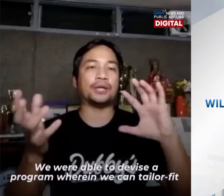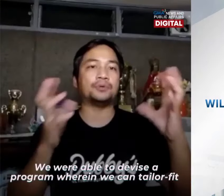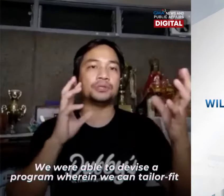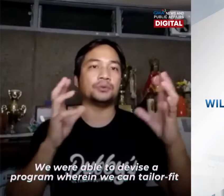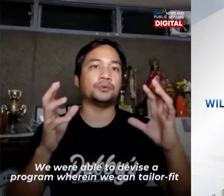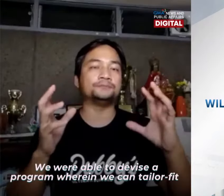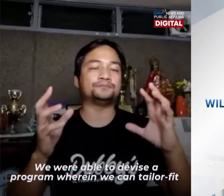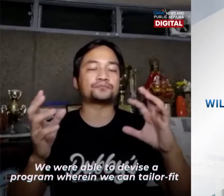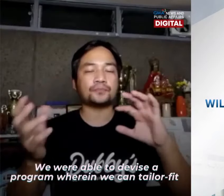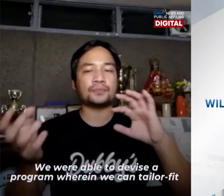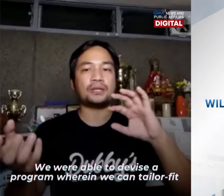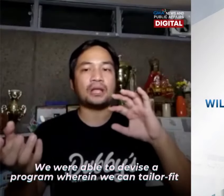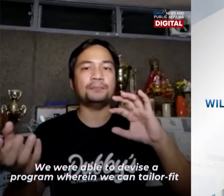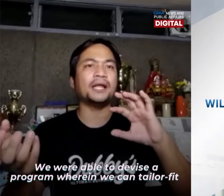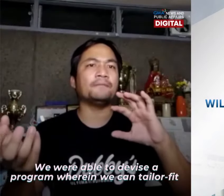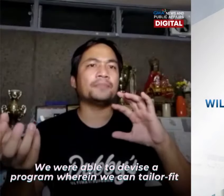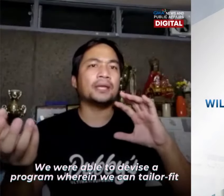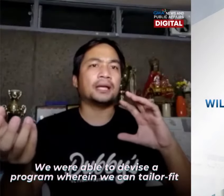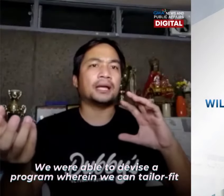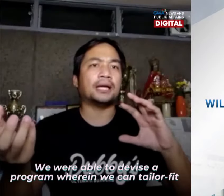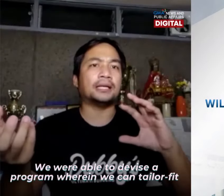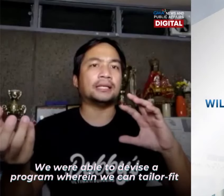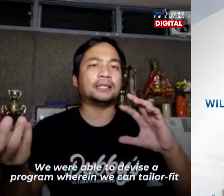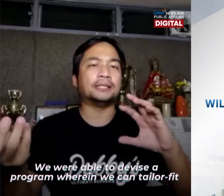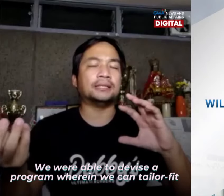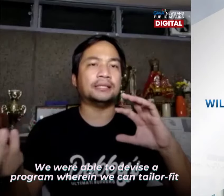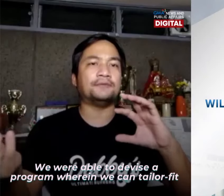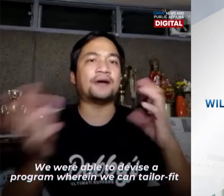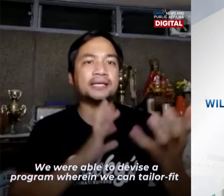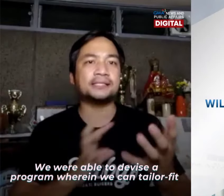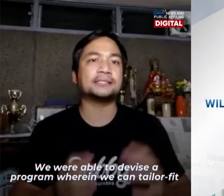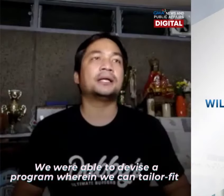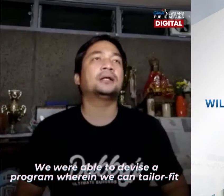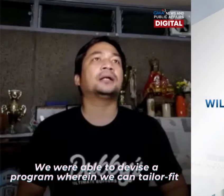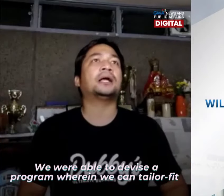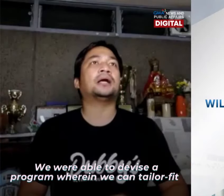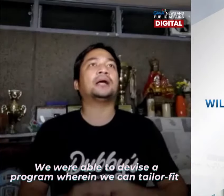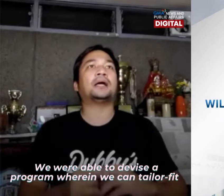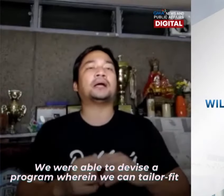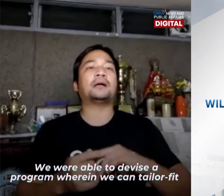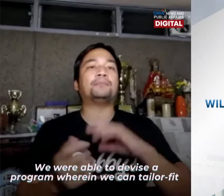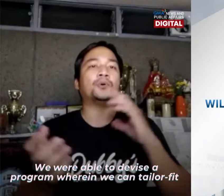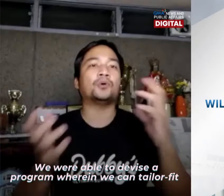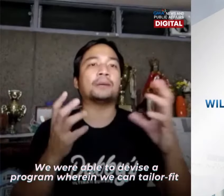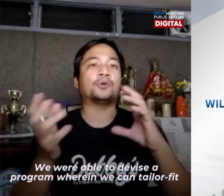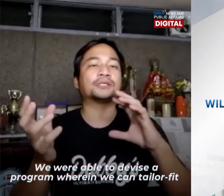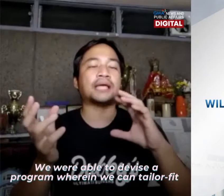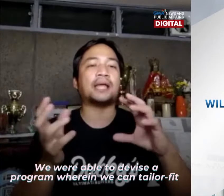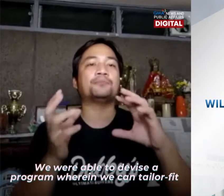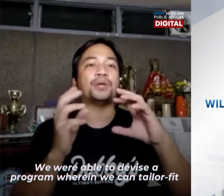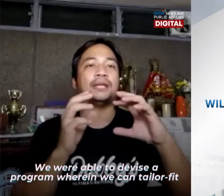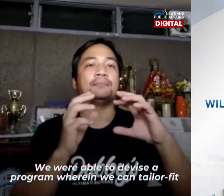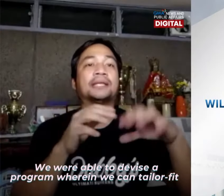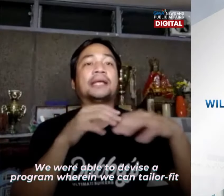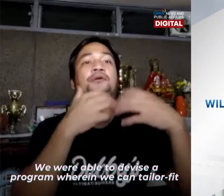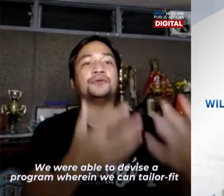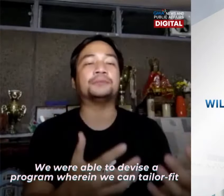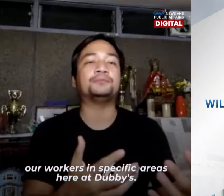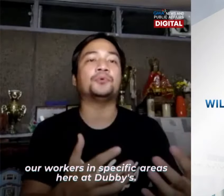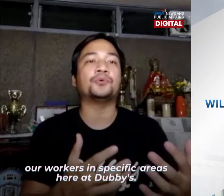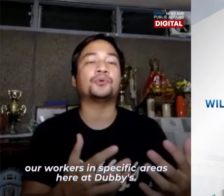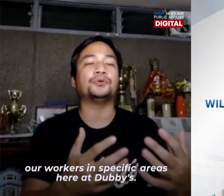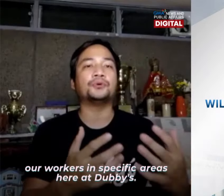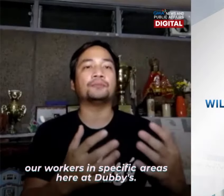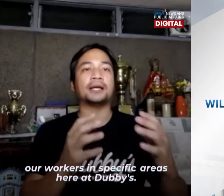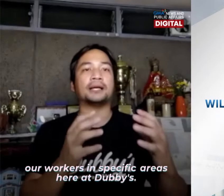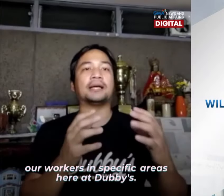We were able to parang device a program kung saan pwede ma-tailor fit